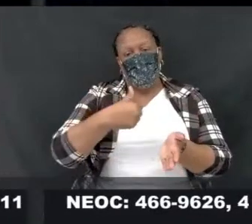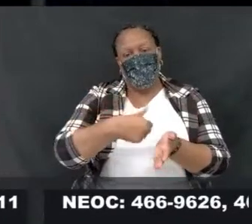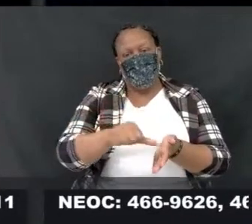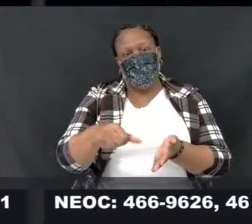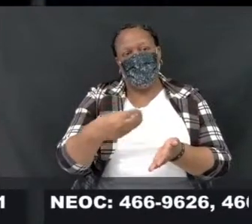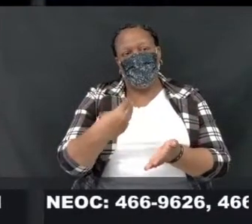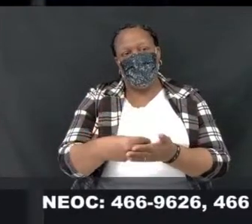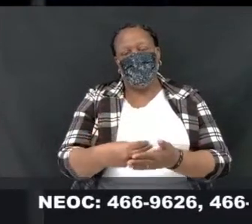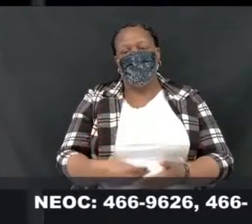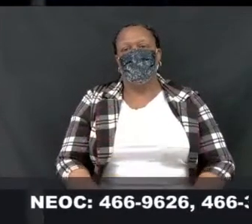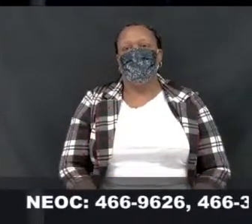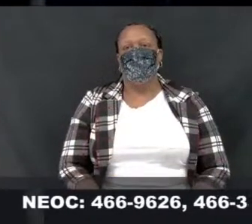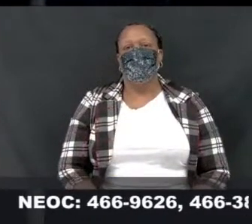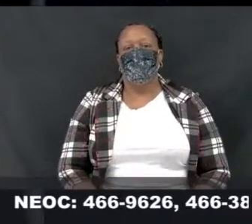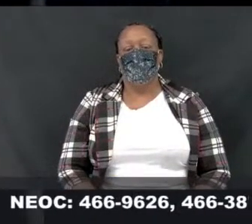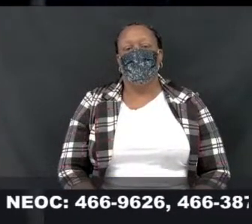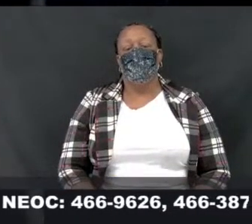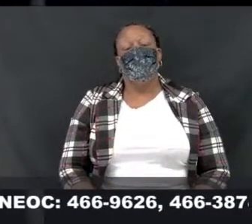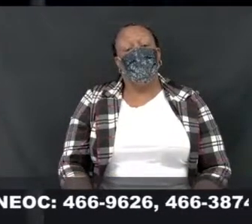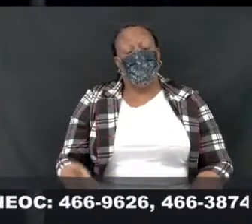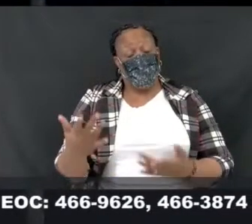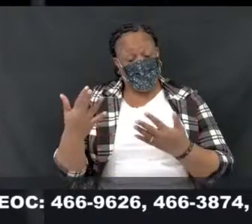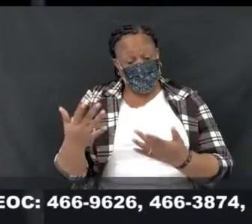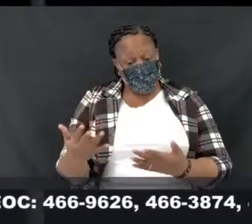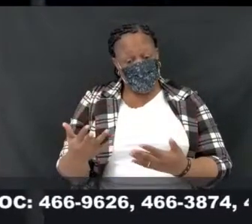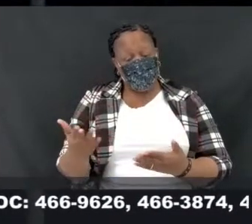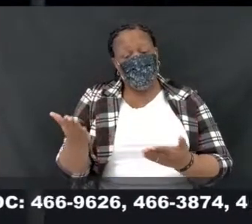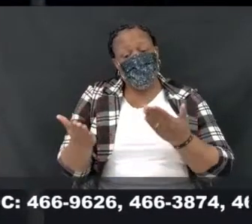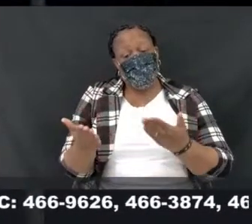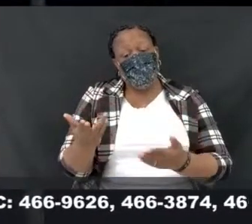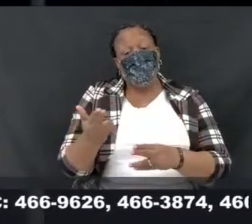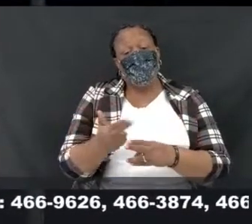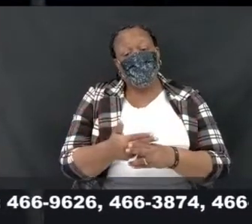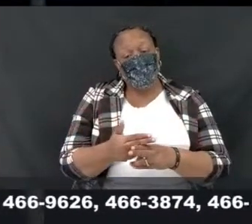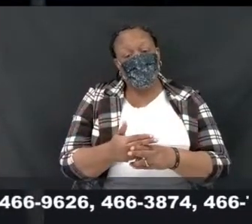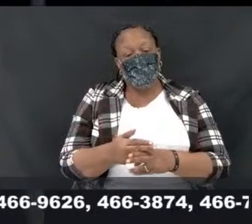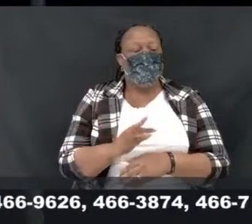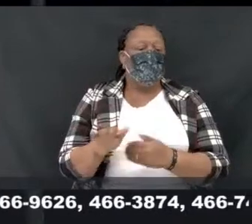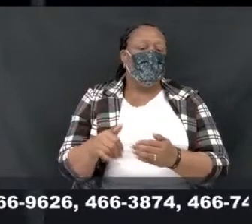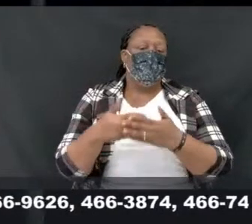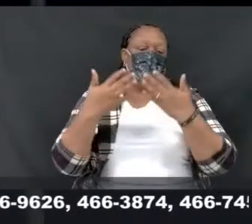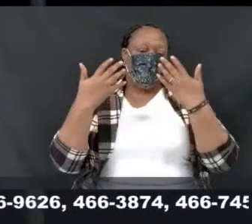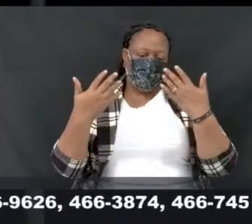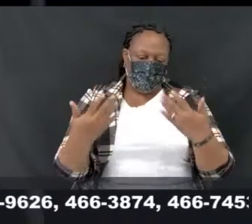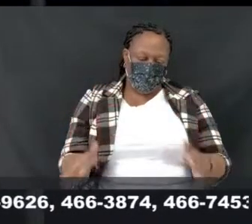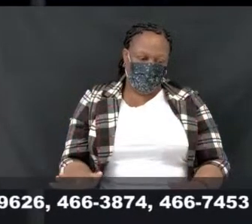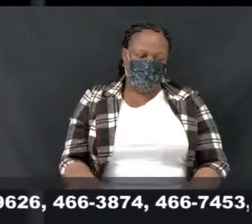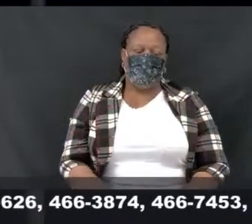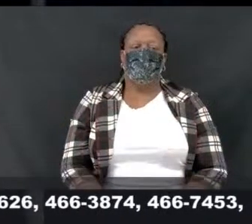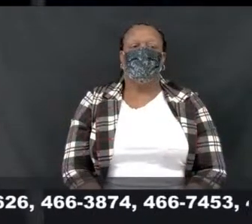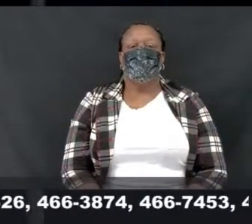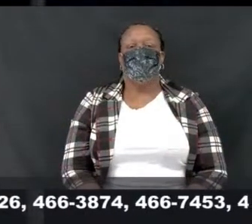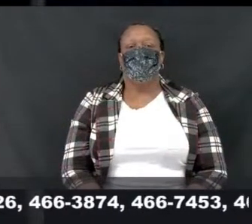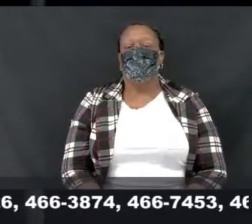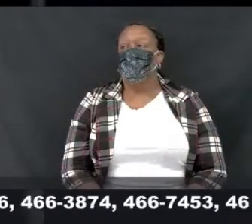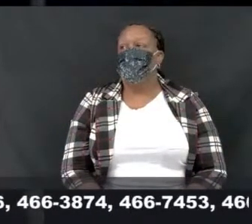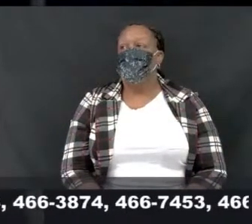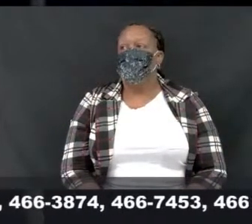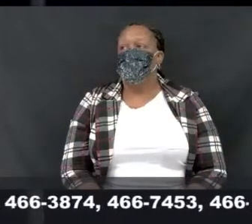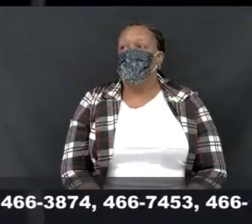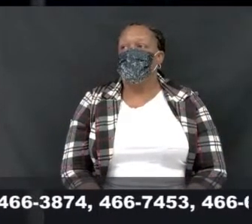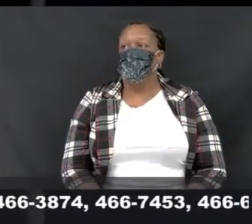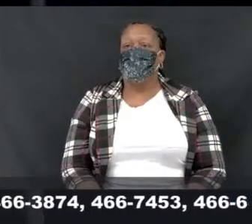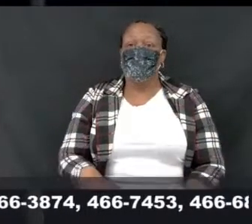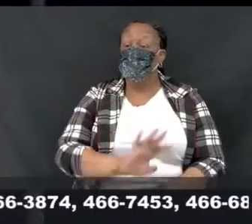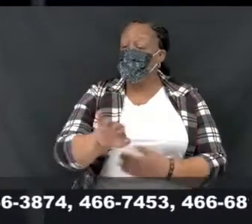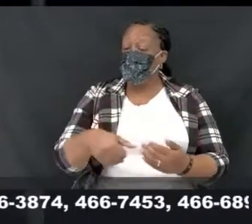this protocol. So again, you need to exercise that personal responsibility, because if you are seen and